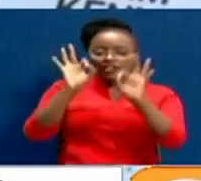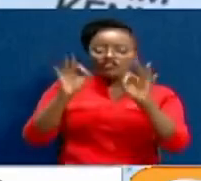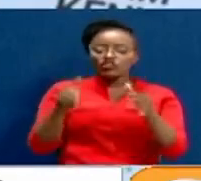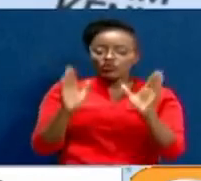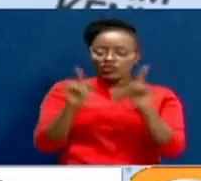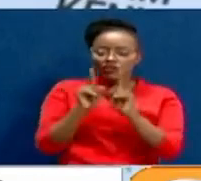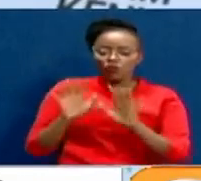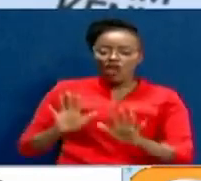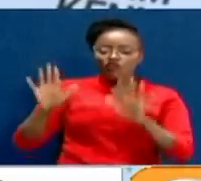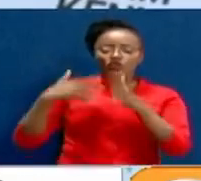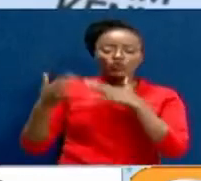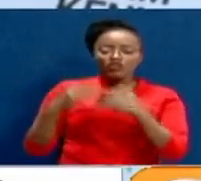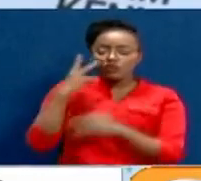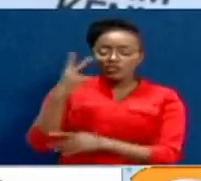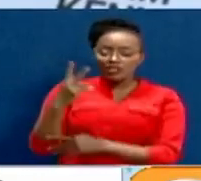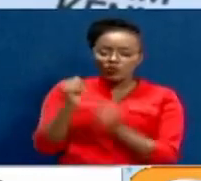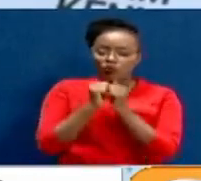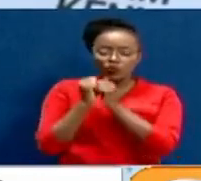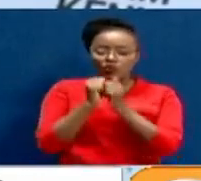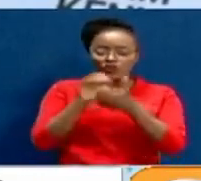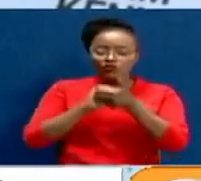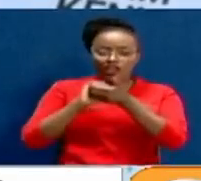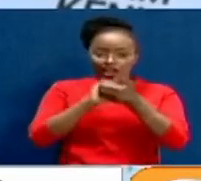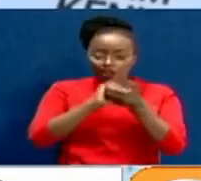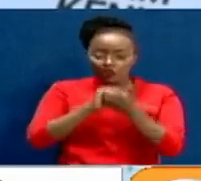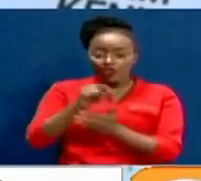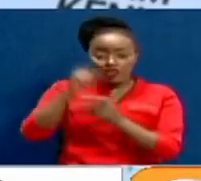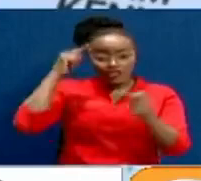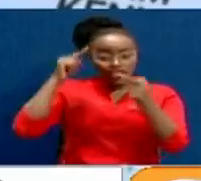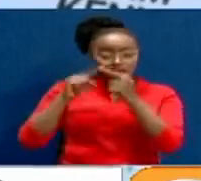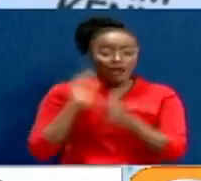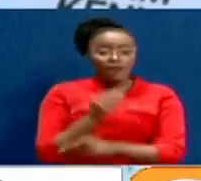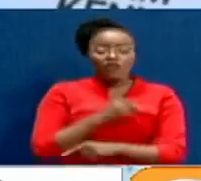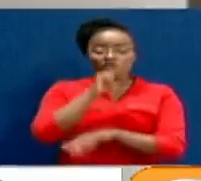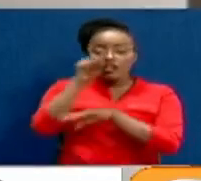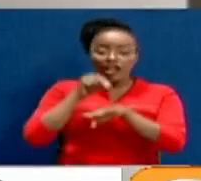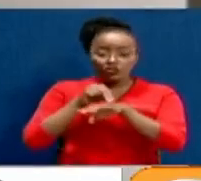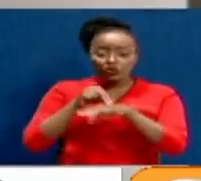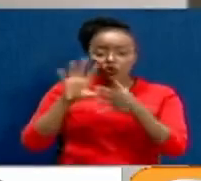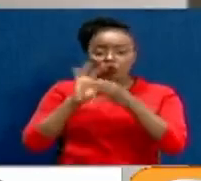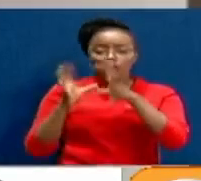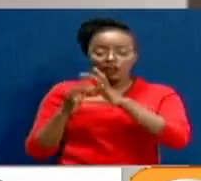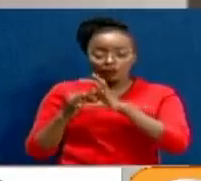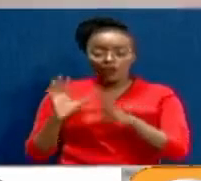avoid the squabbles that we've been seeing with federations. That is our aim here at the National Olympic Committee. And we are serious.